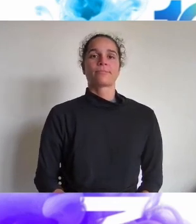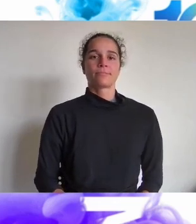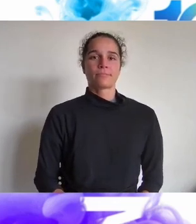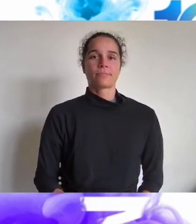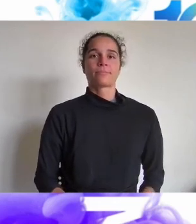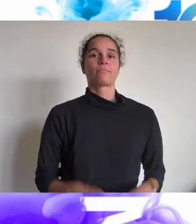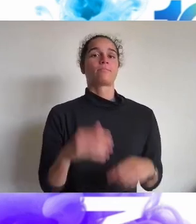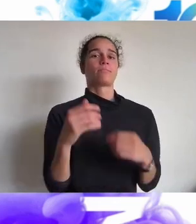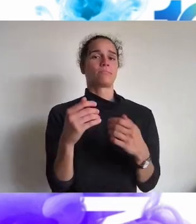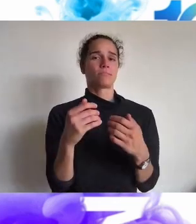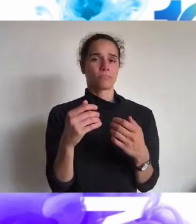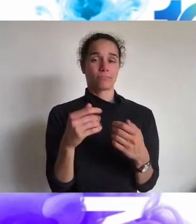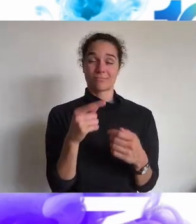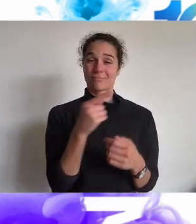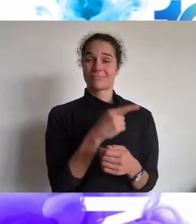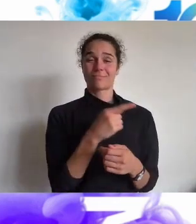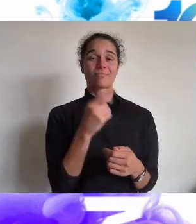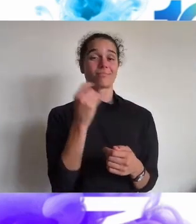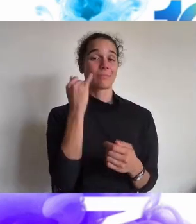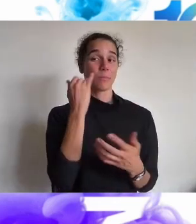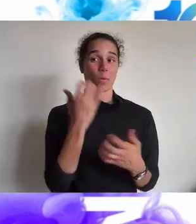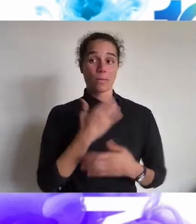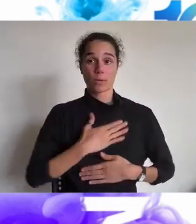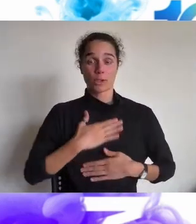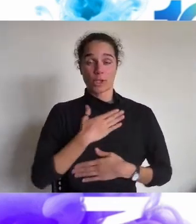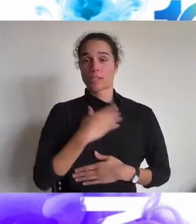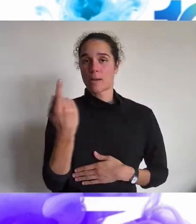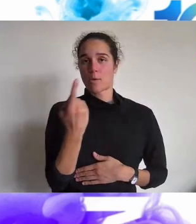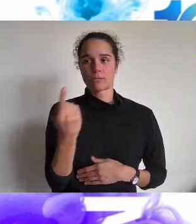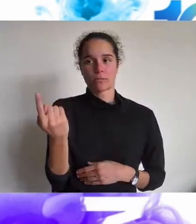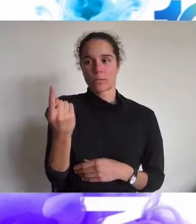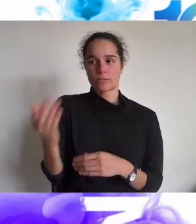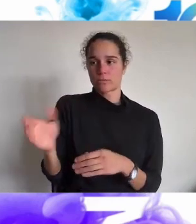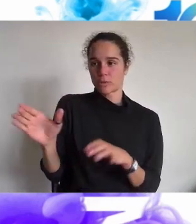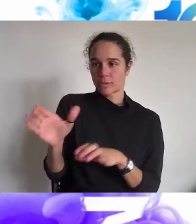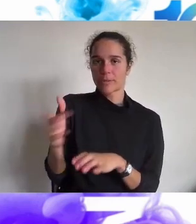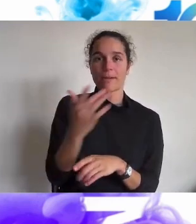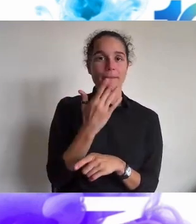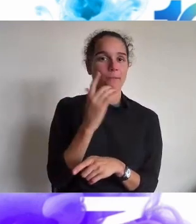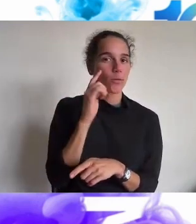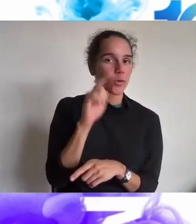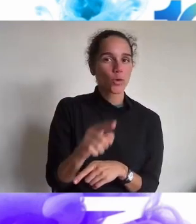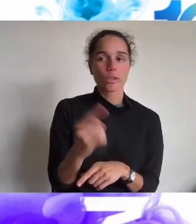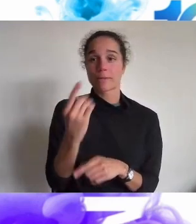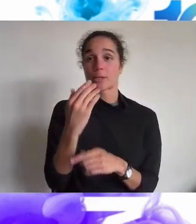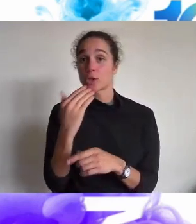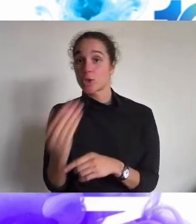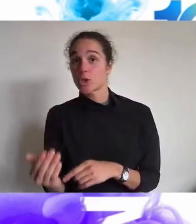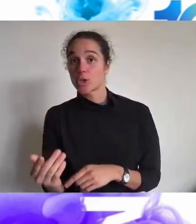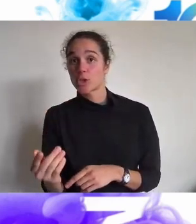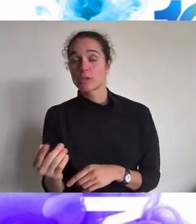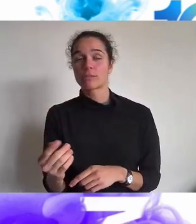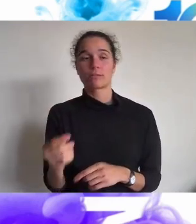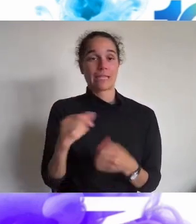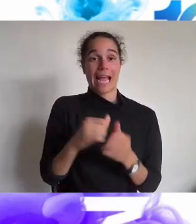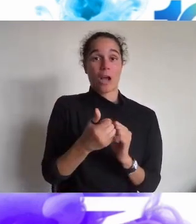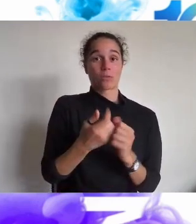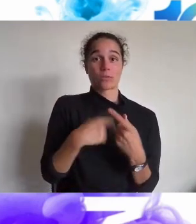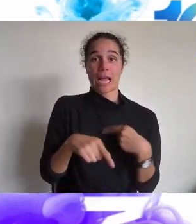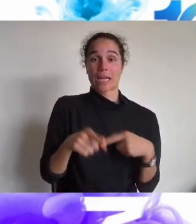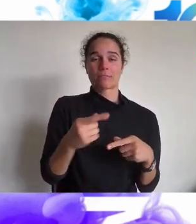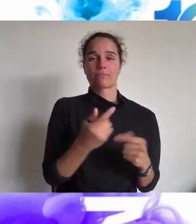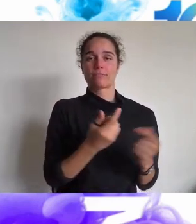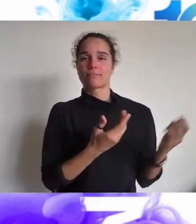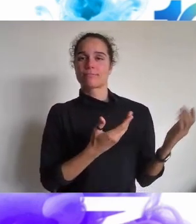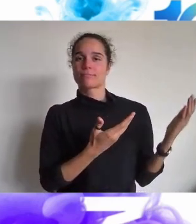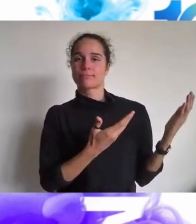to you, and you want to be appreciative to say thank you. This is how you do it. Thank you. Oh, thank